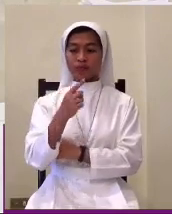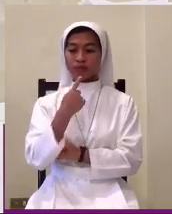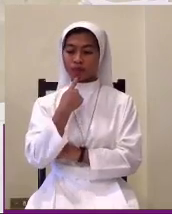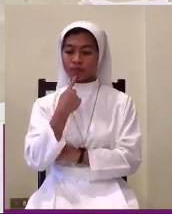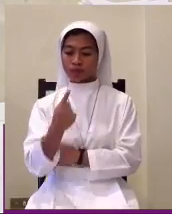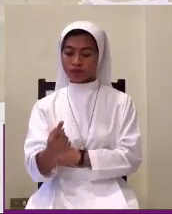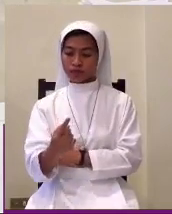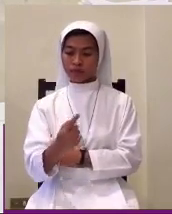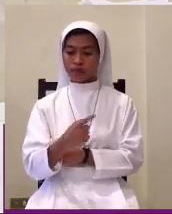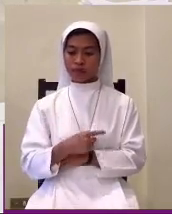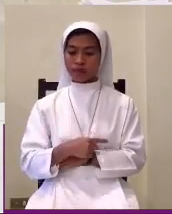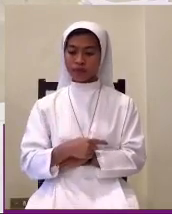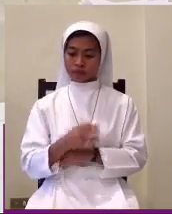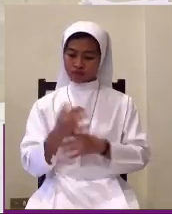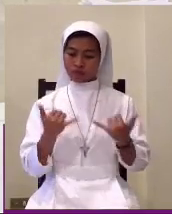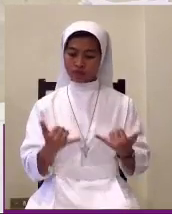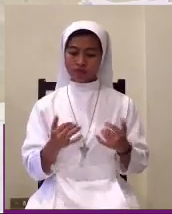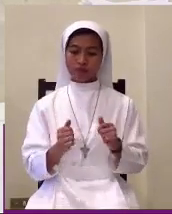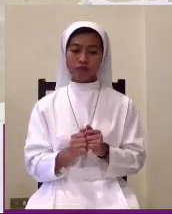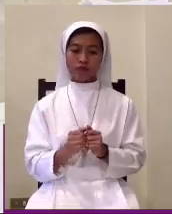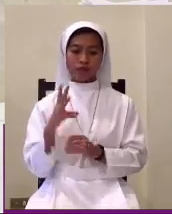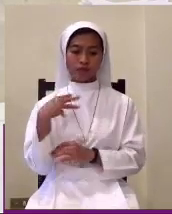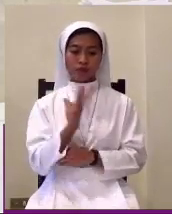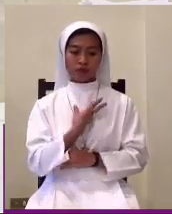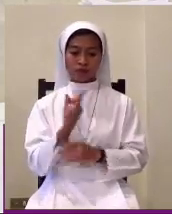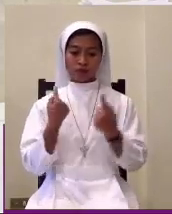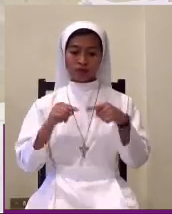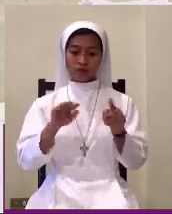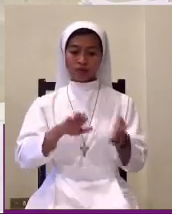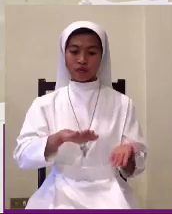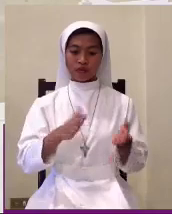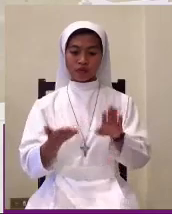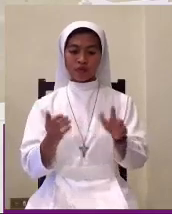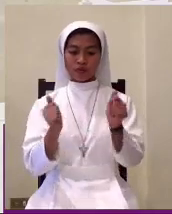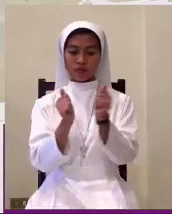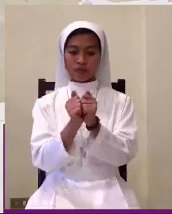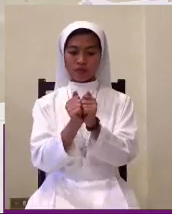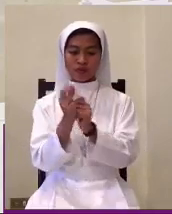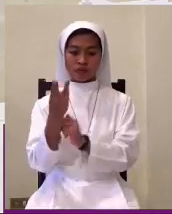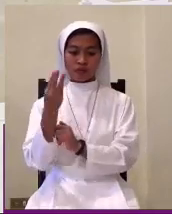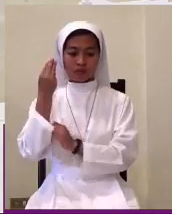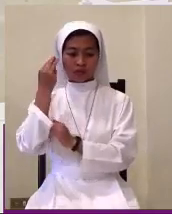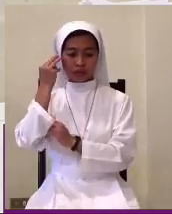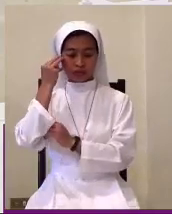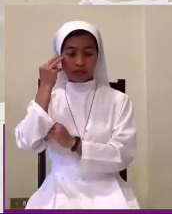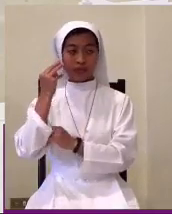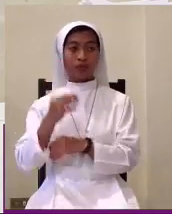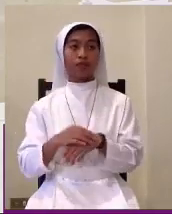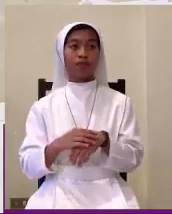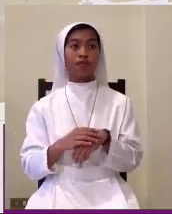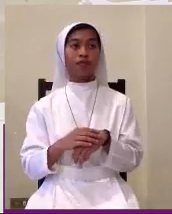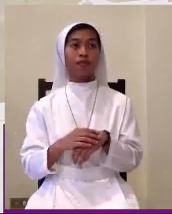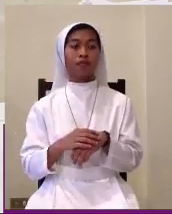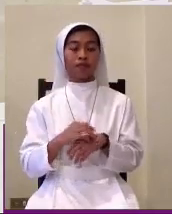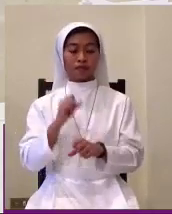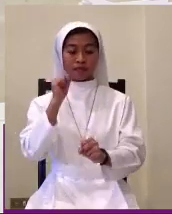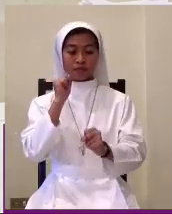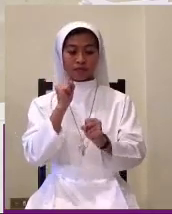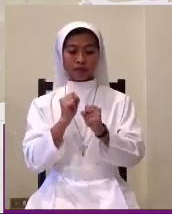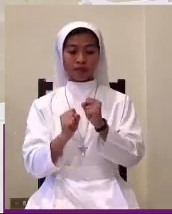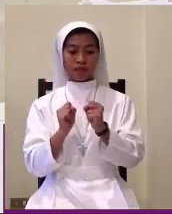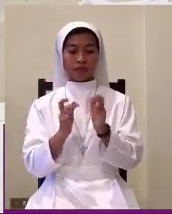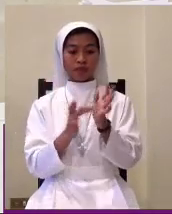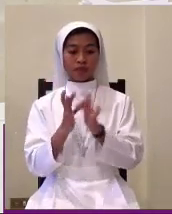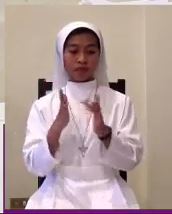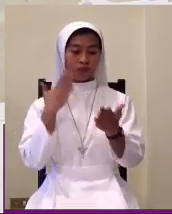disciples, "Let us also go to die with him." When Jesus arrived, he found that Lazarus had